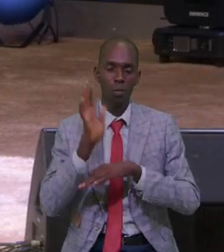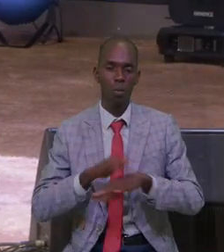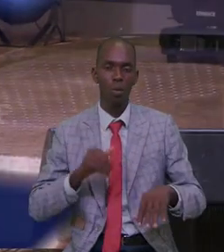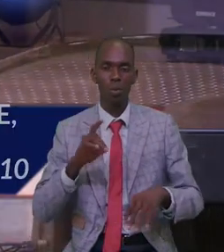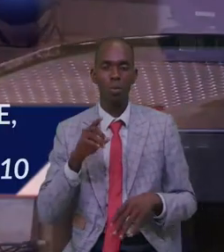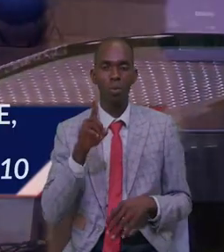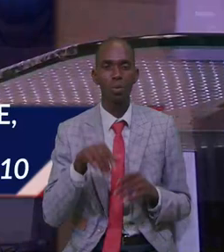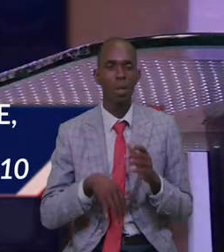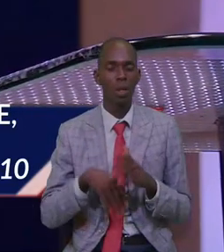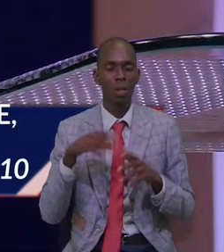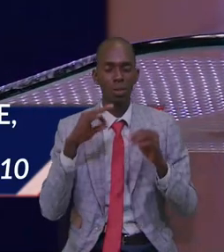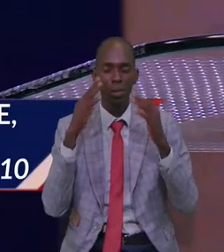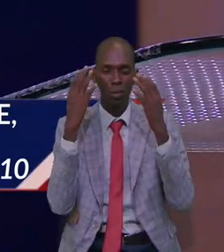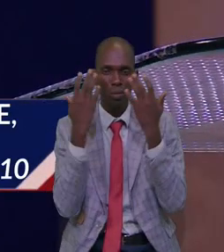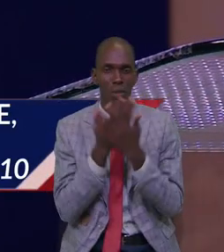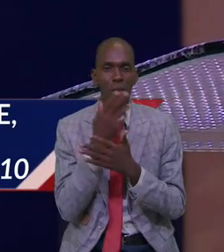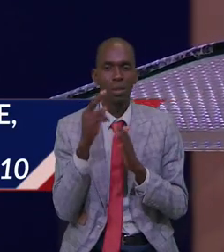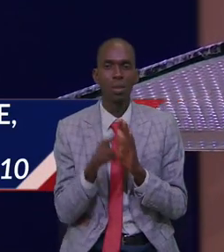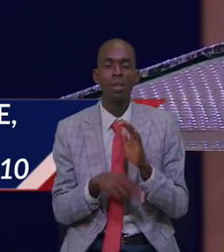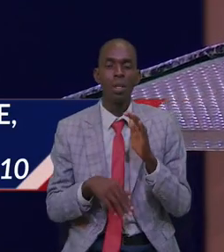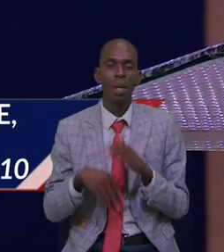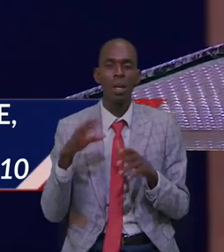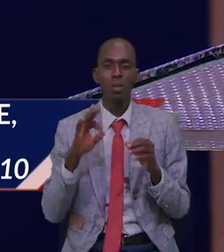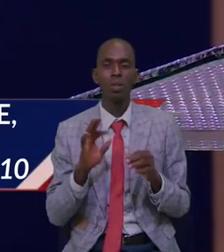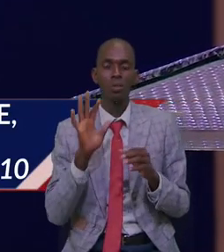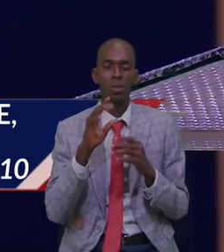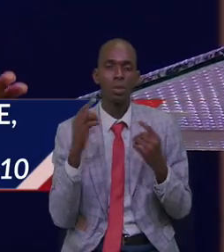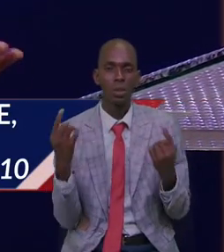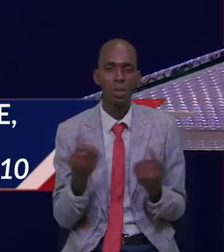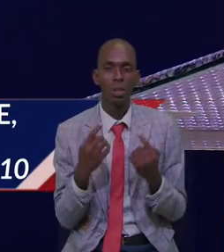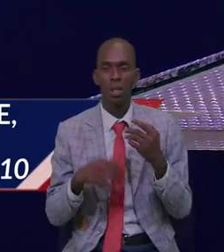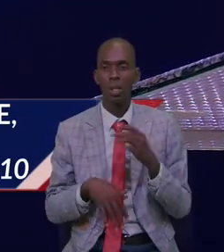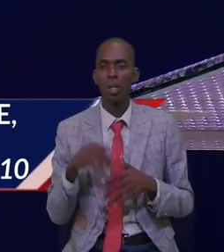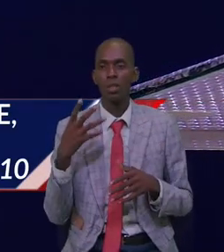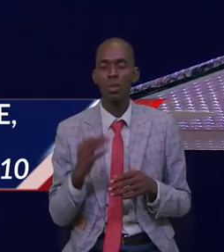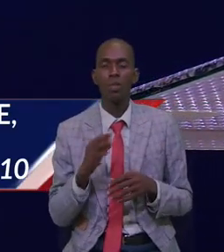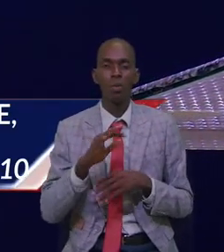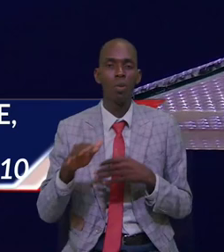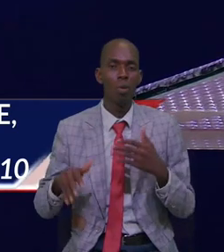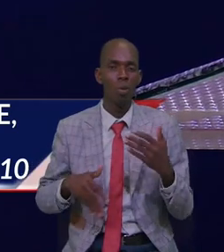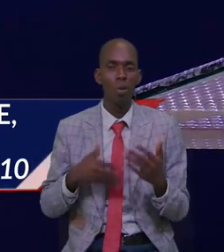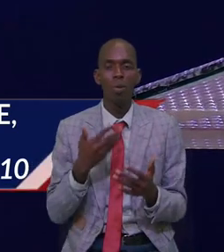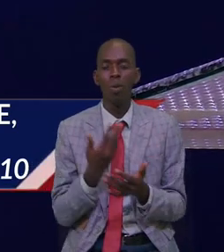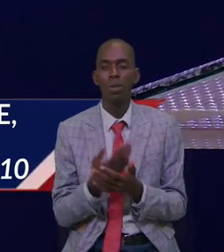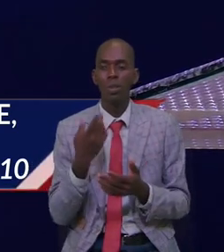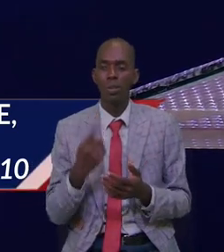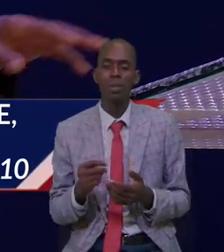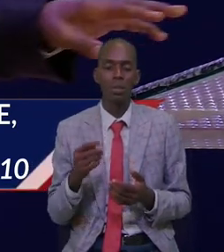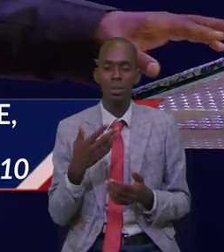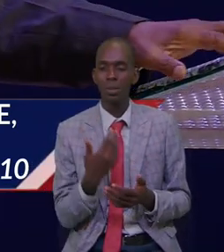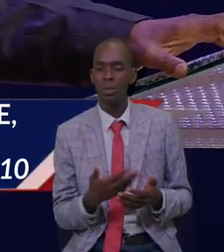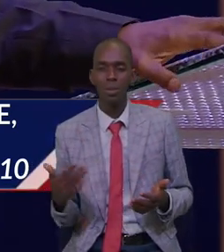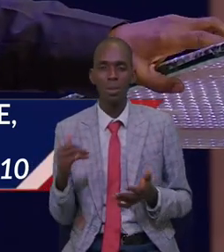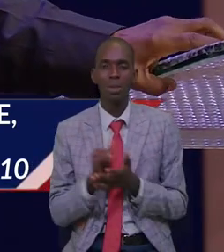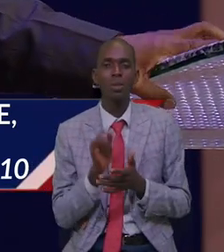out of darkness, out of sin, out of all the degradation that you had in